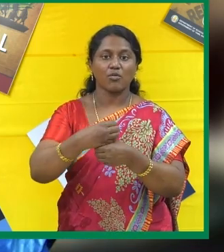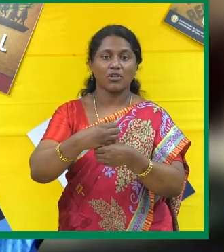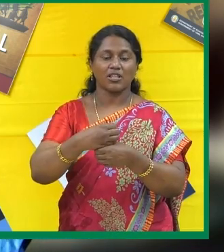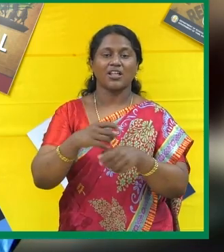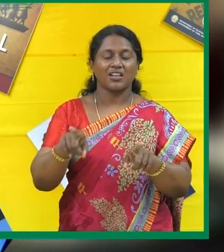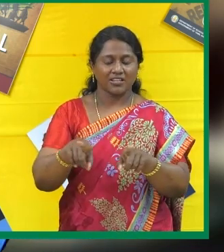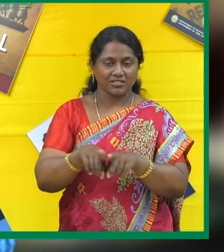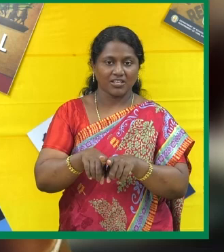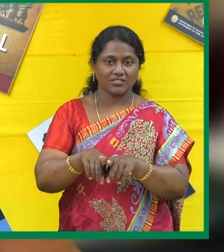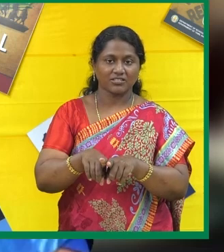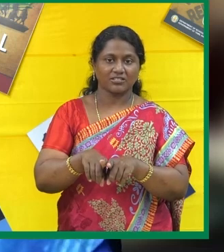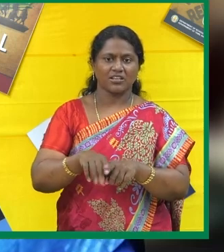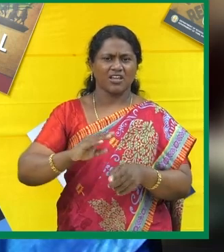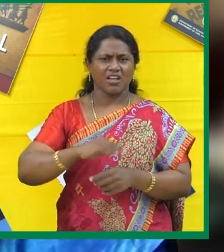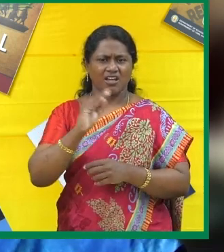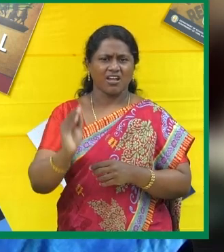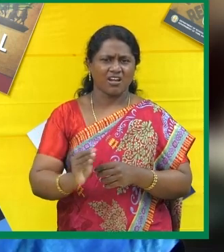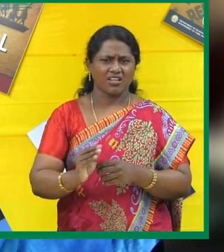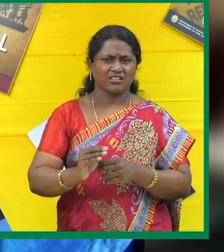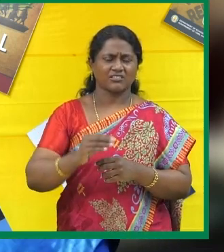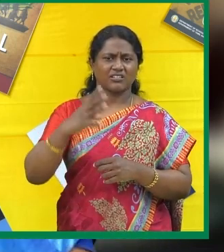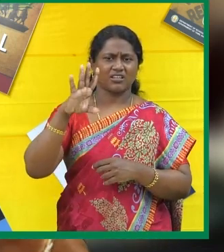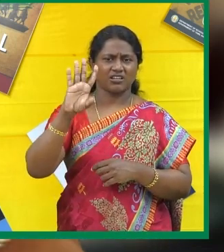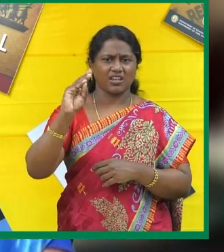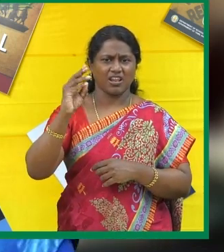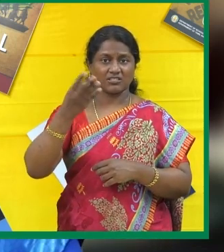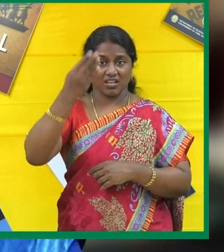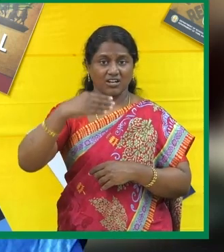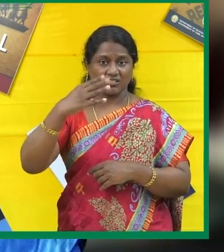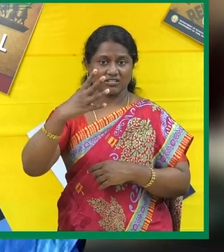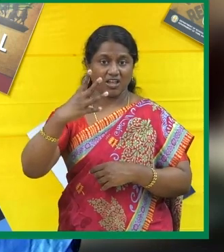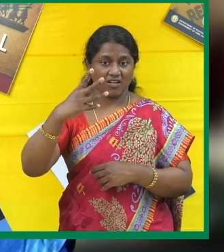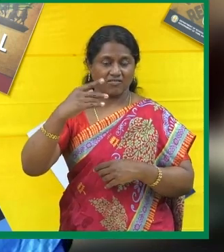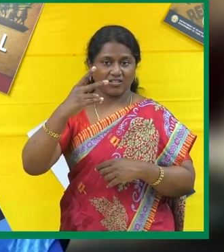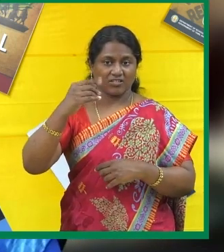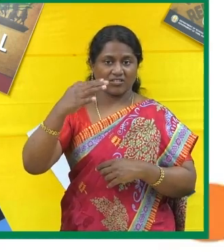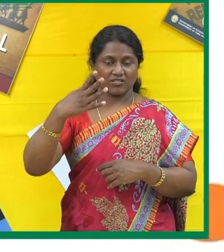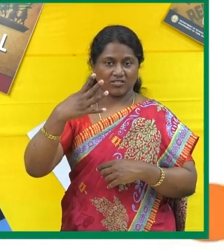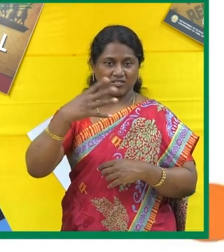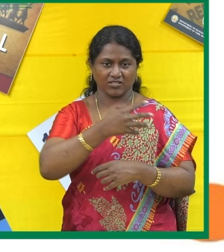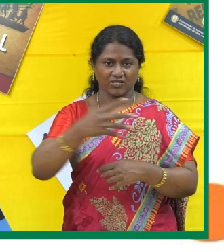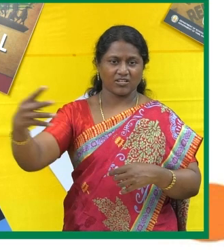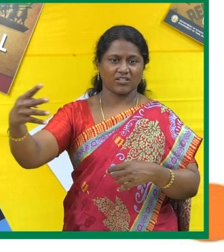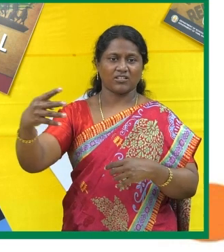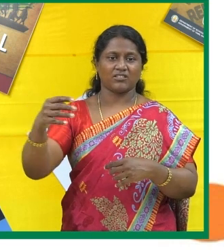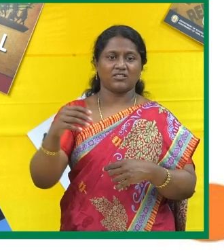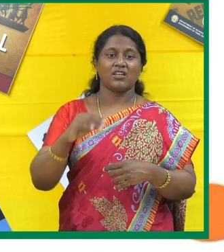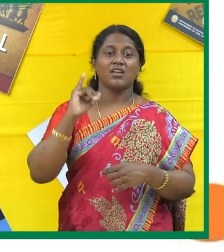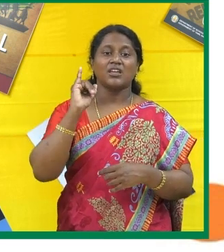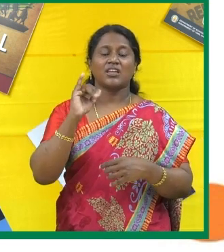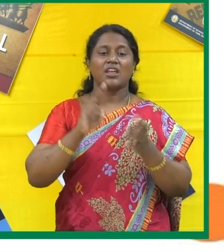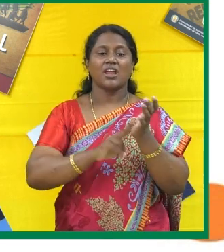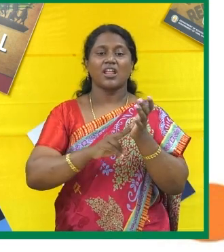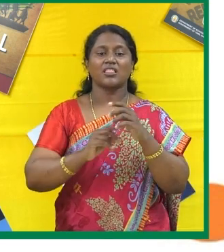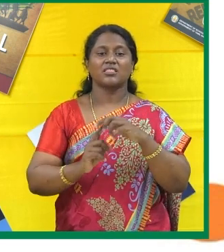Like this. For the next 4 lines, shall we find out the rhyme scheme? In the dim past,